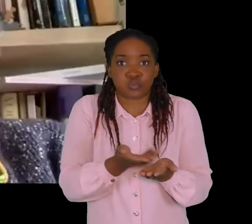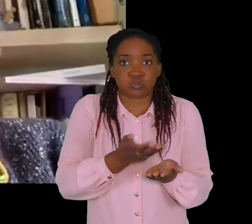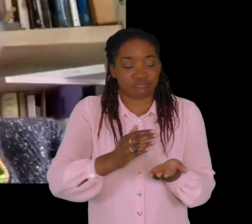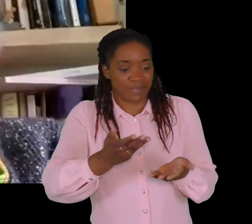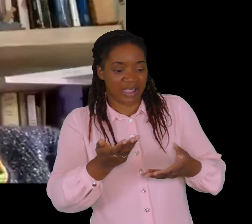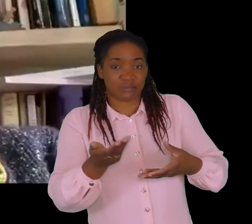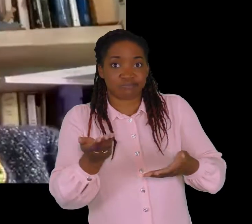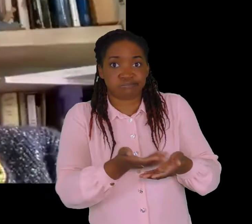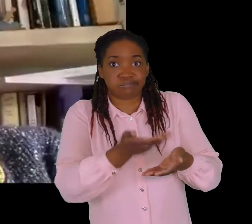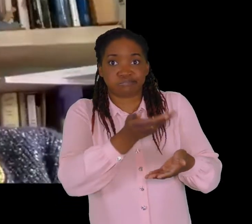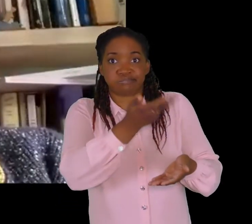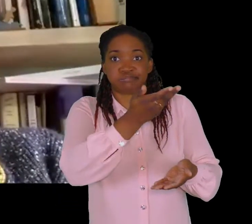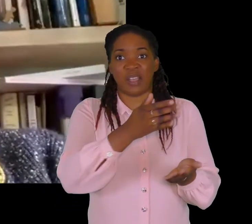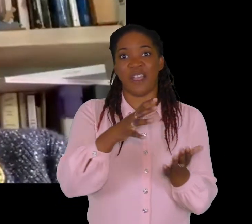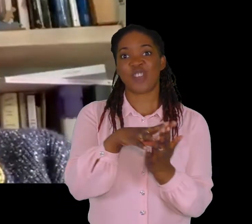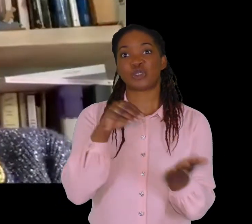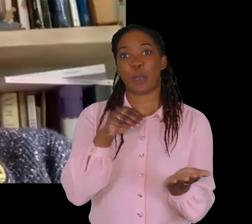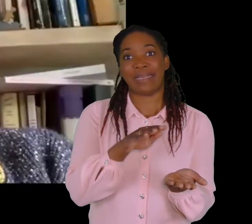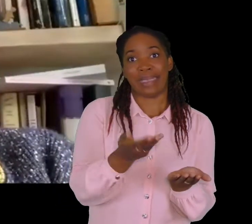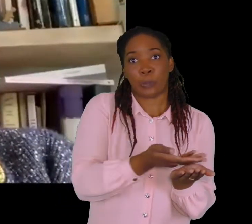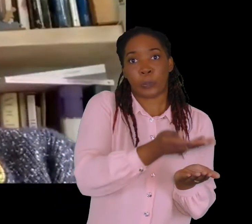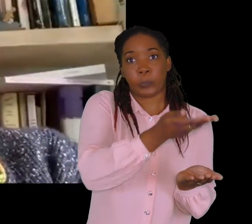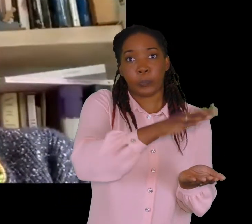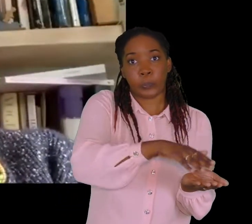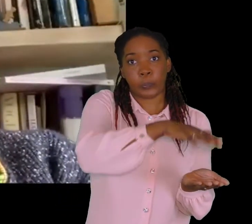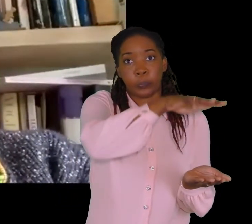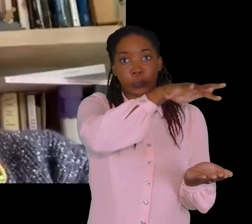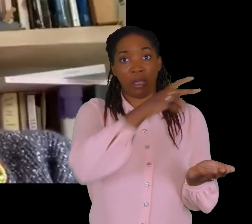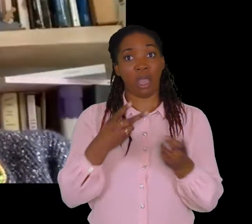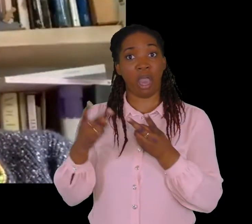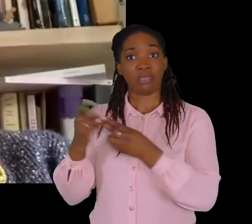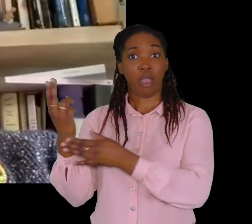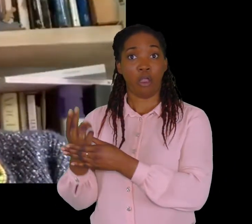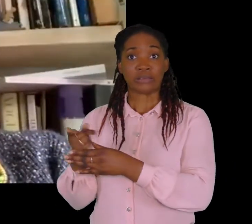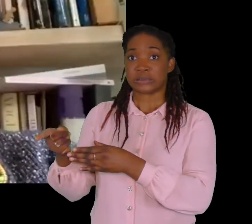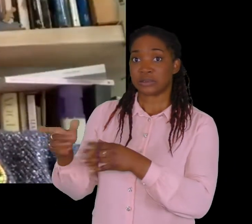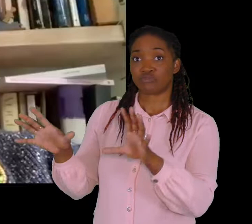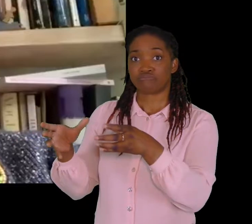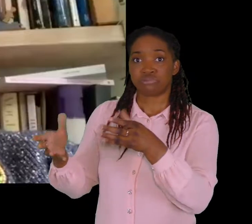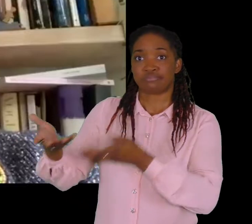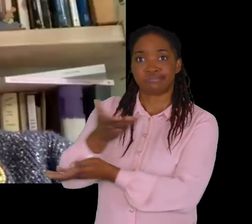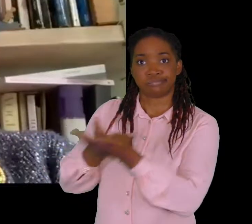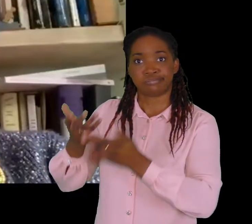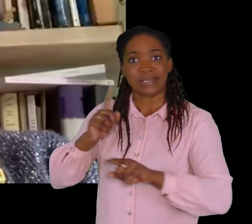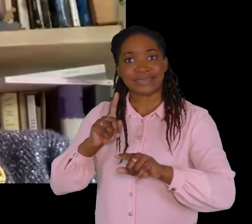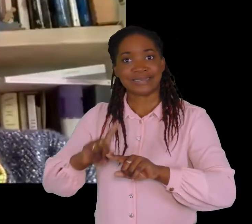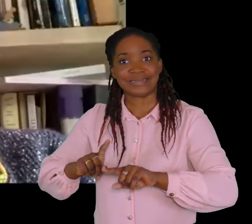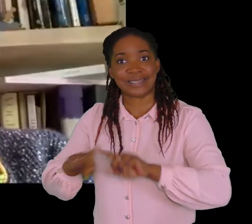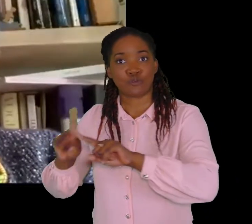was generally in photocopy. But there were other artists, and they discussed different